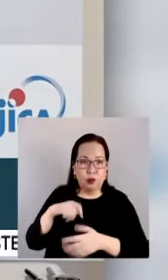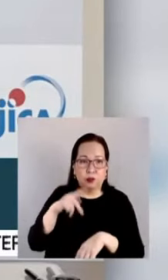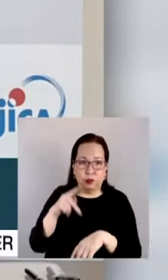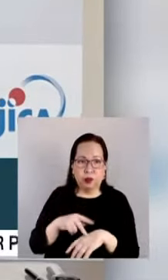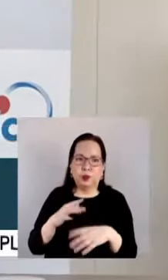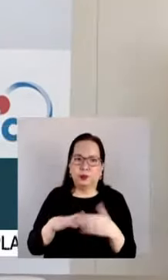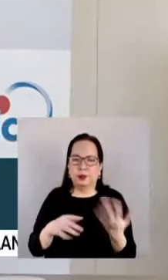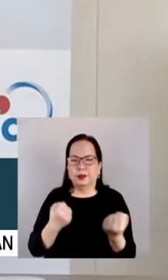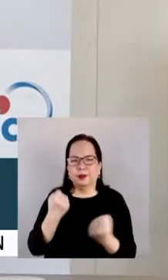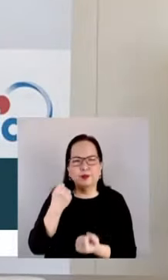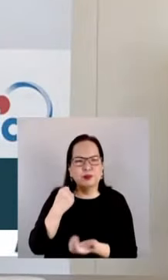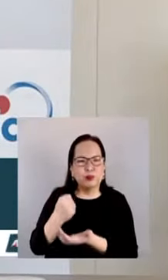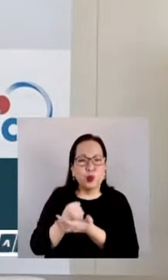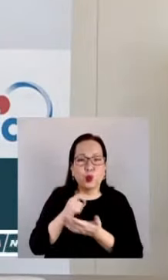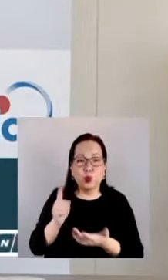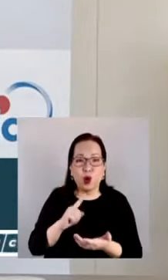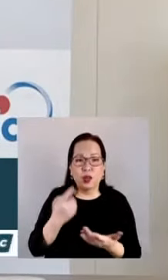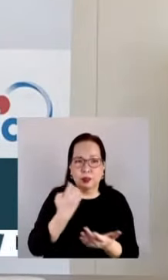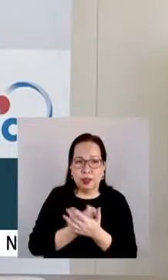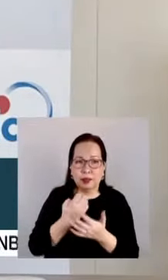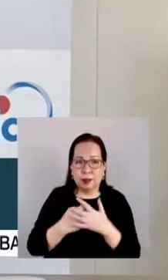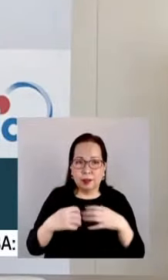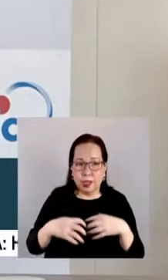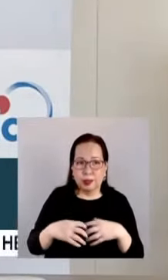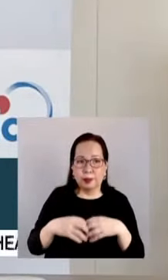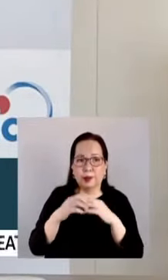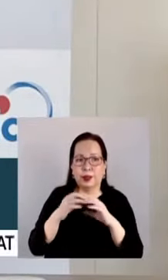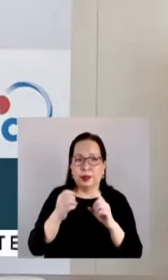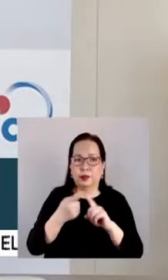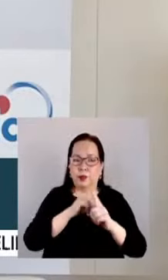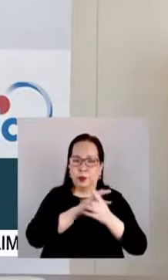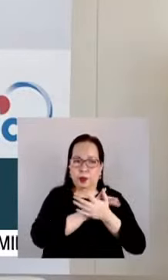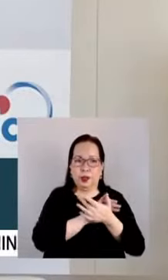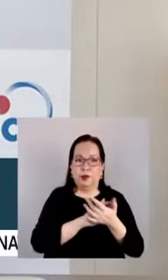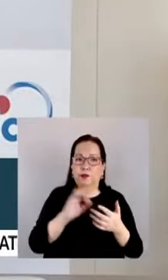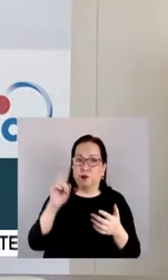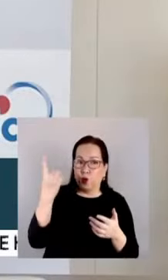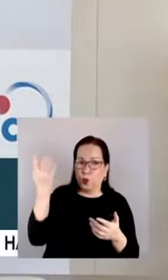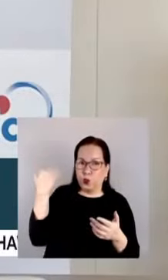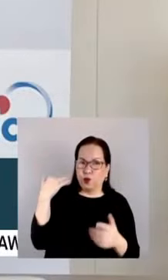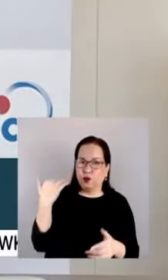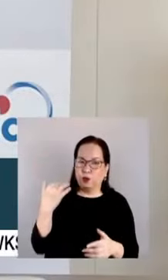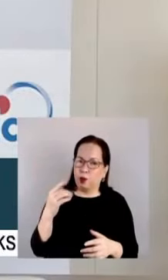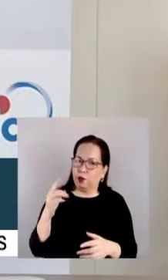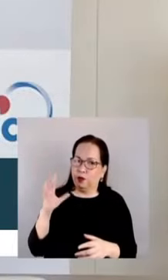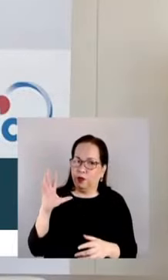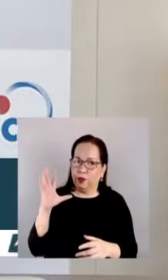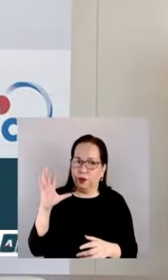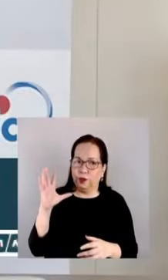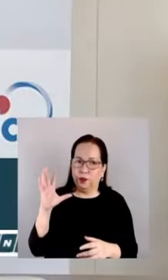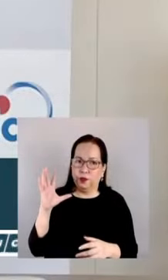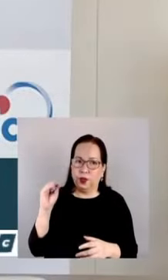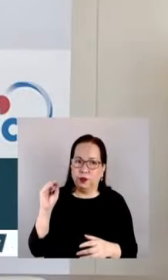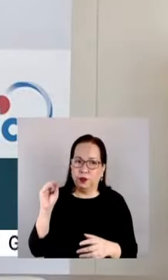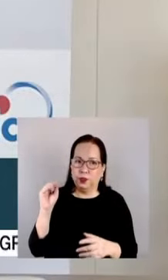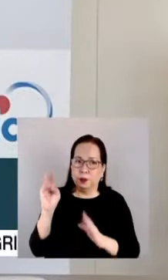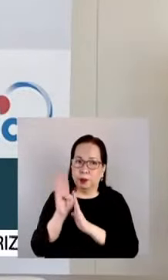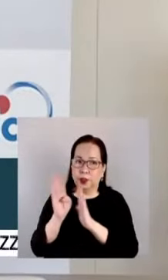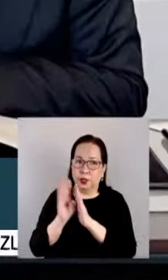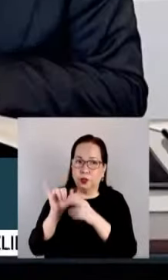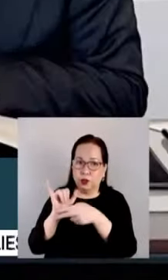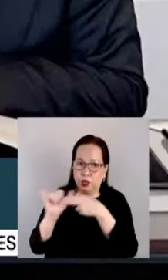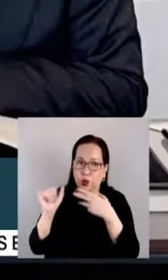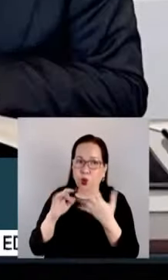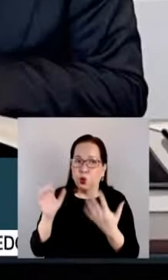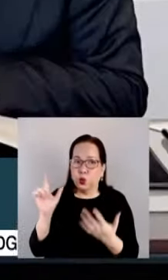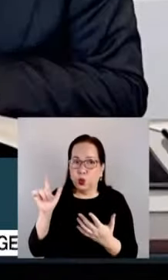economic recovery from the pandemic. The first tranche of the deal, worth 50 billion yen or 20.5 billion pesos, was